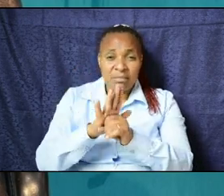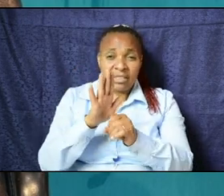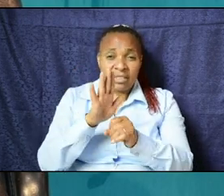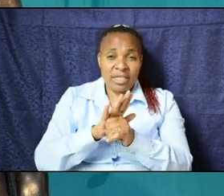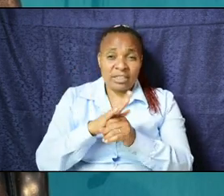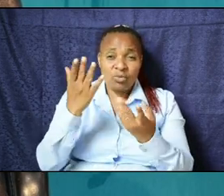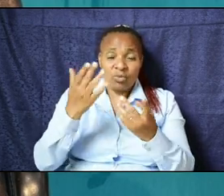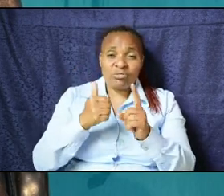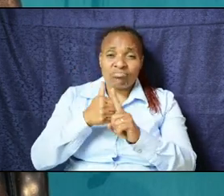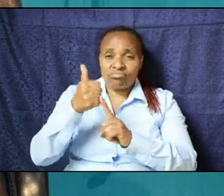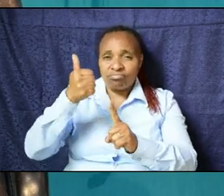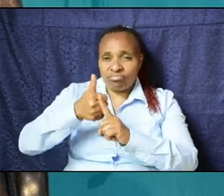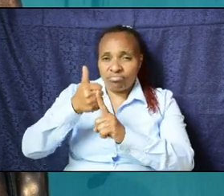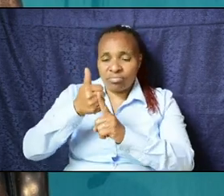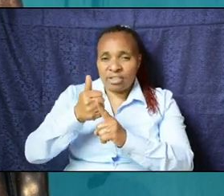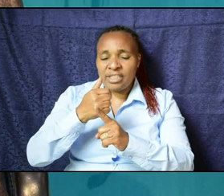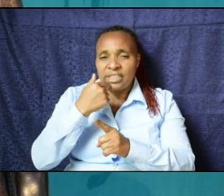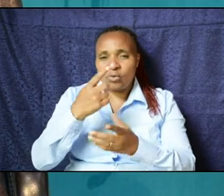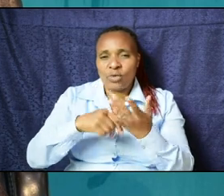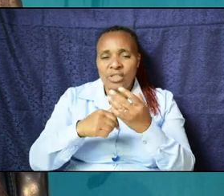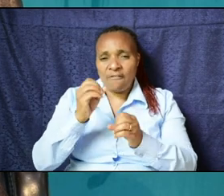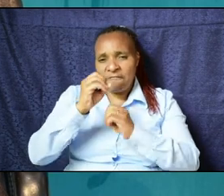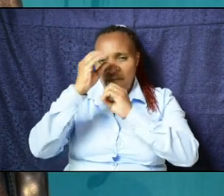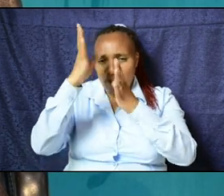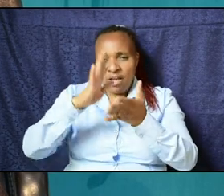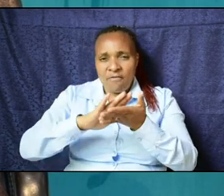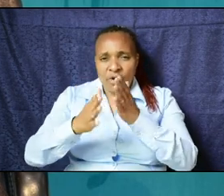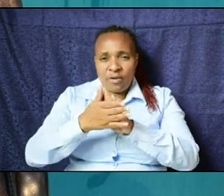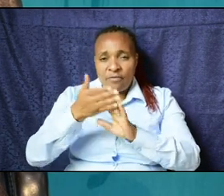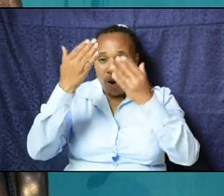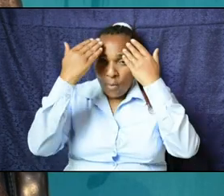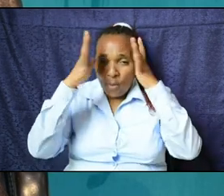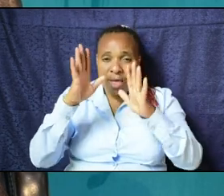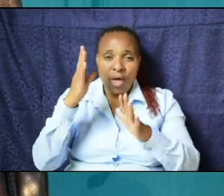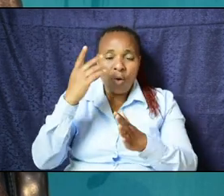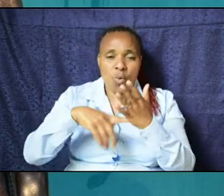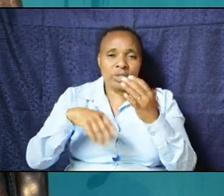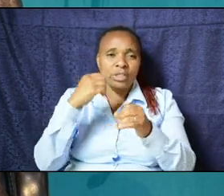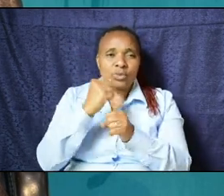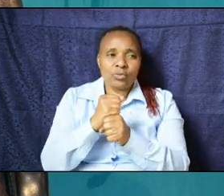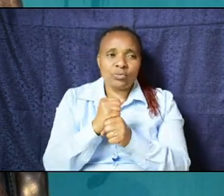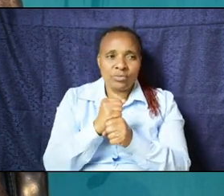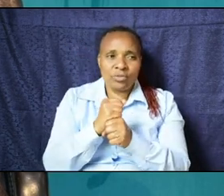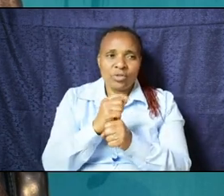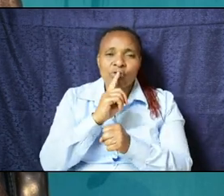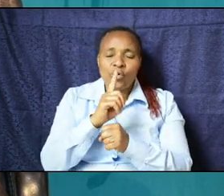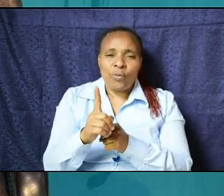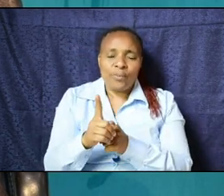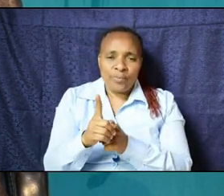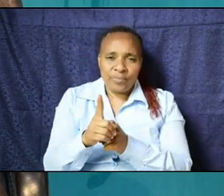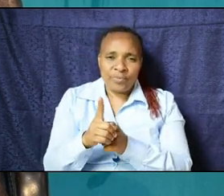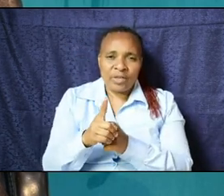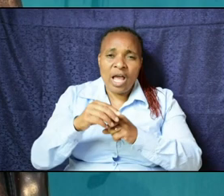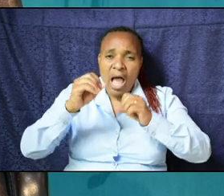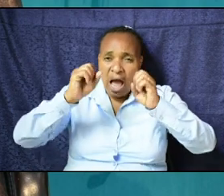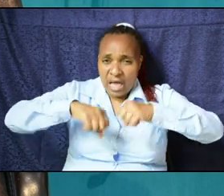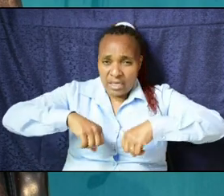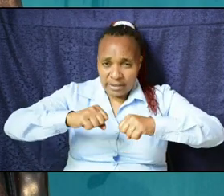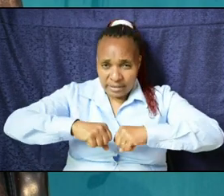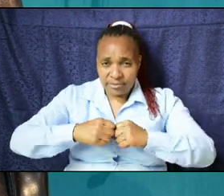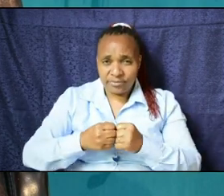persecuted, he still said, "Father, forgive them, for they do not know what they were doing. So, agreeing with